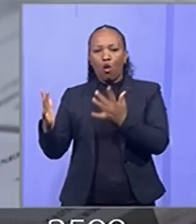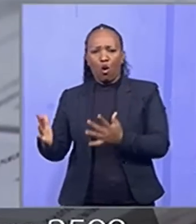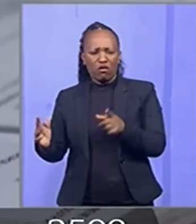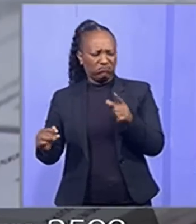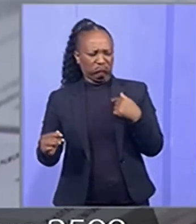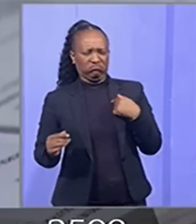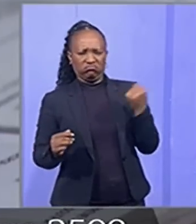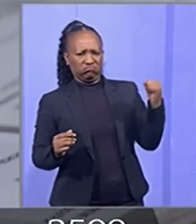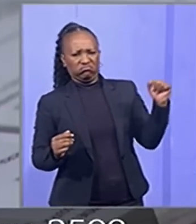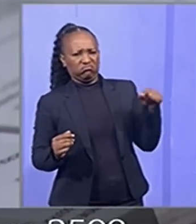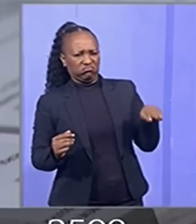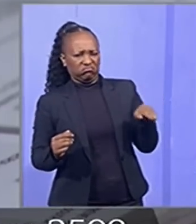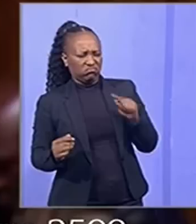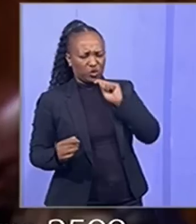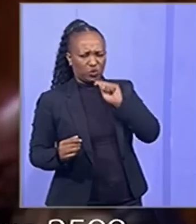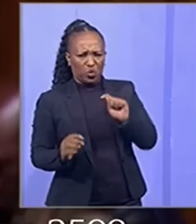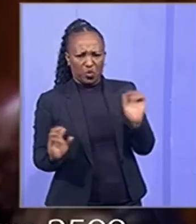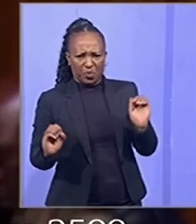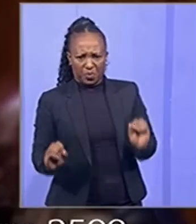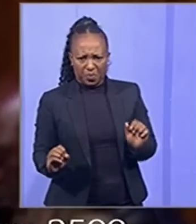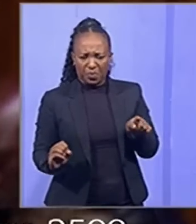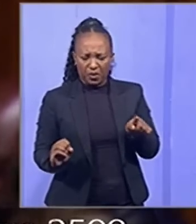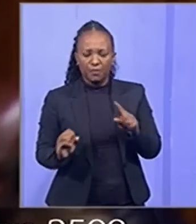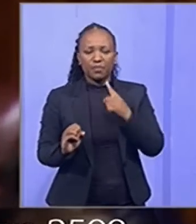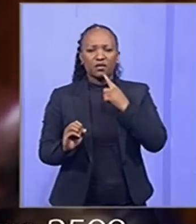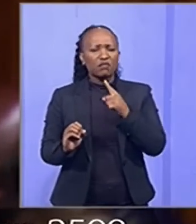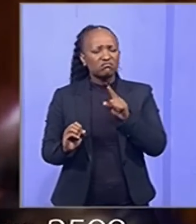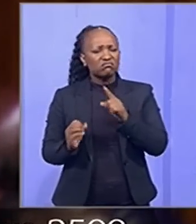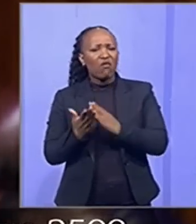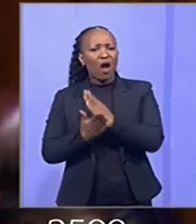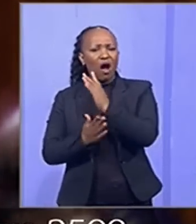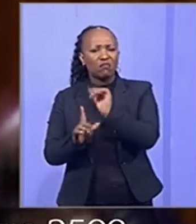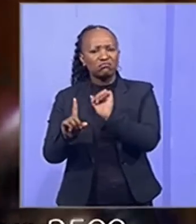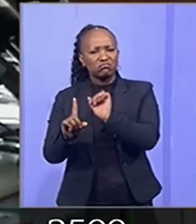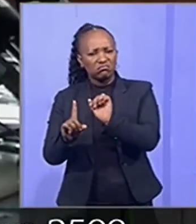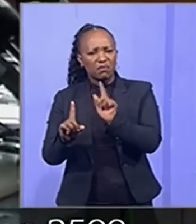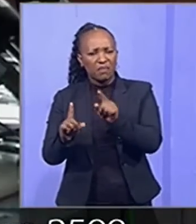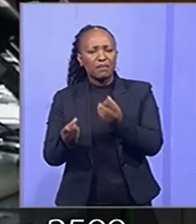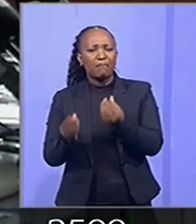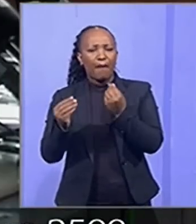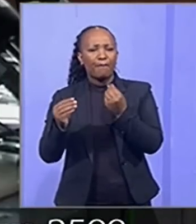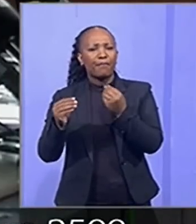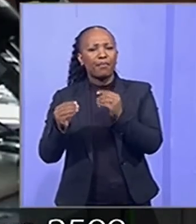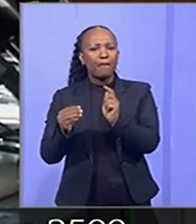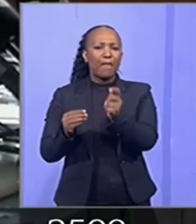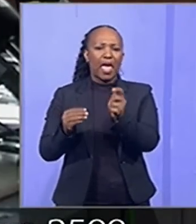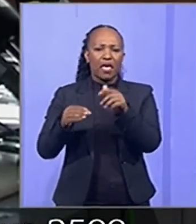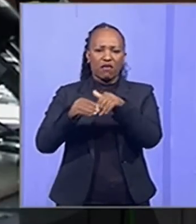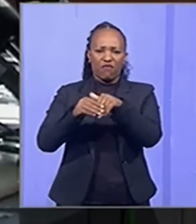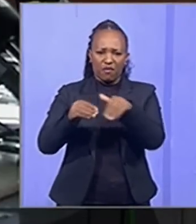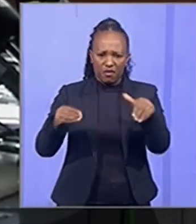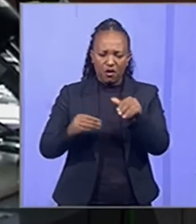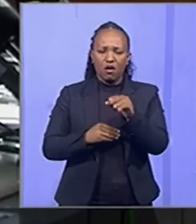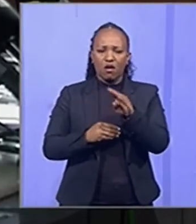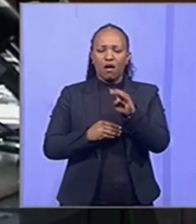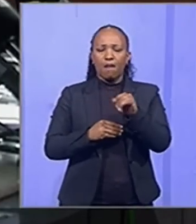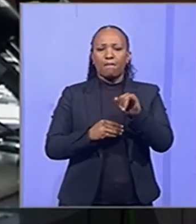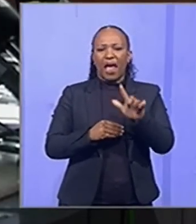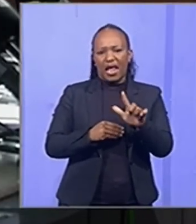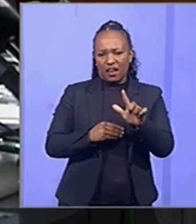le ditatofatšo tšeo ba hlaloša ge go le maswanedi gore a hwetše beili. After all of this, I am